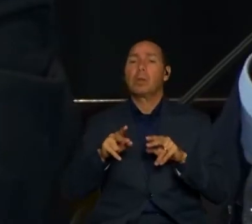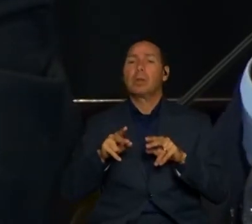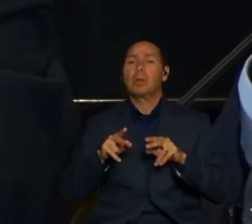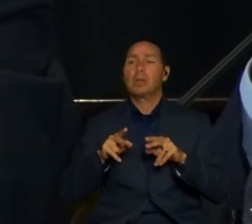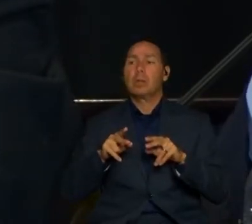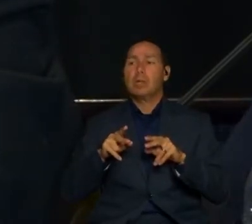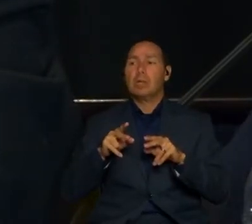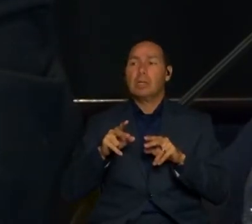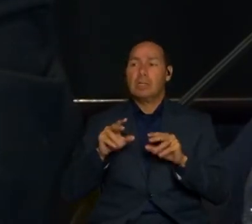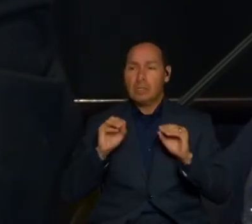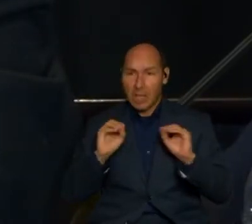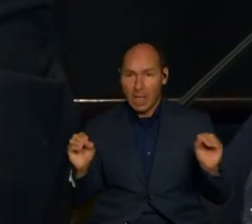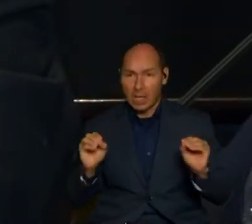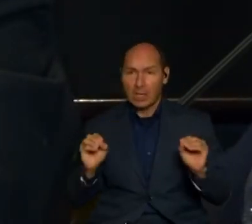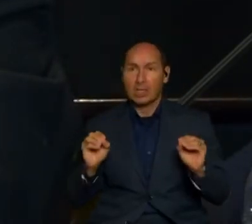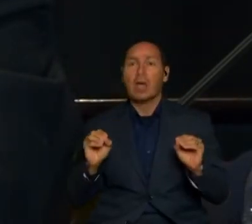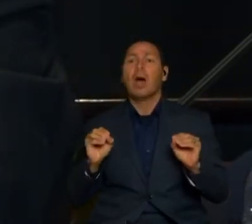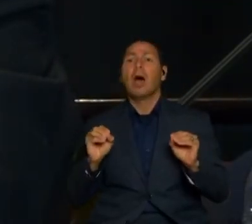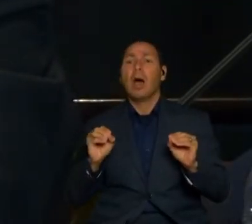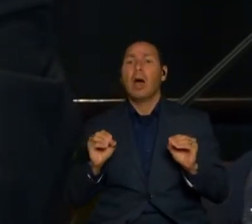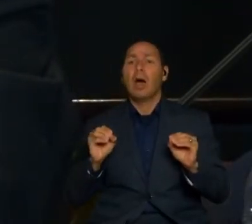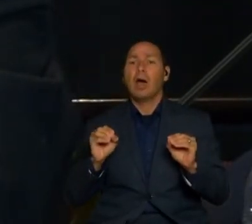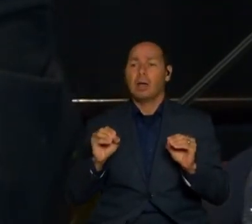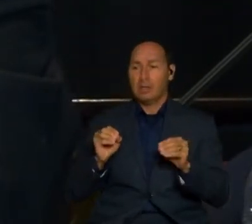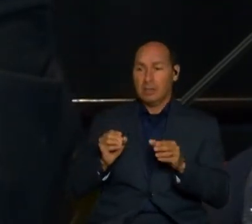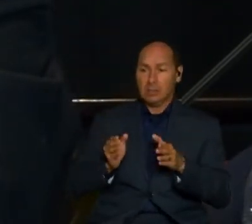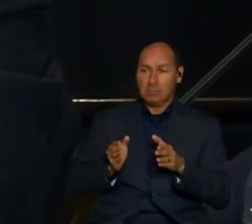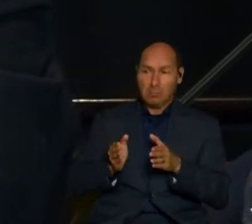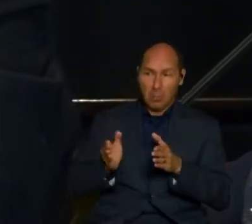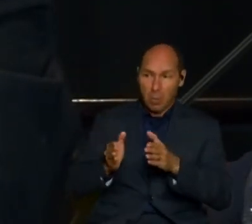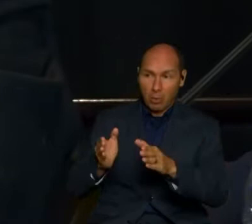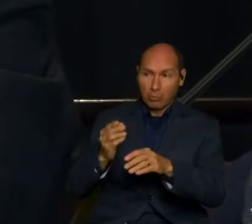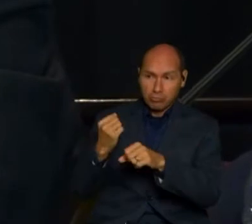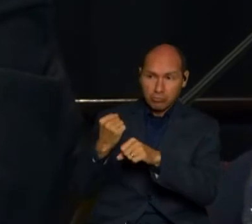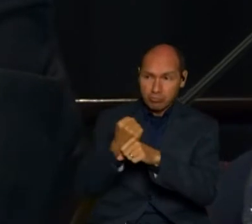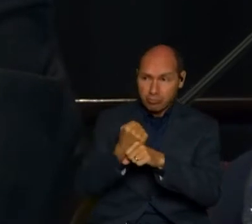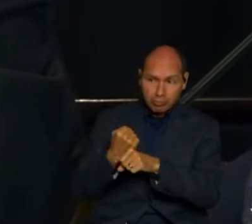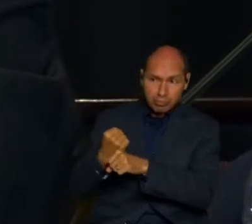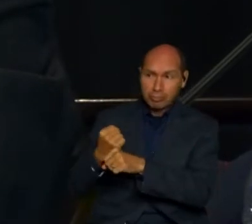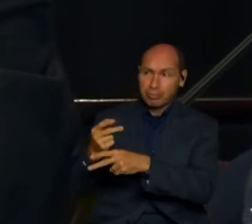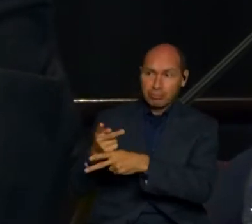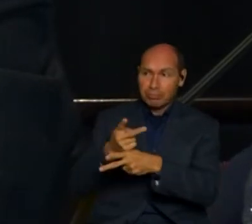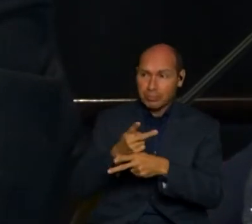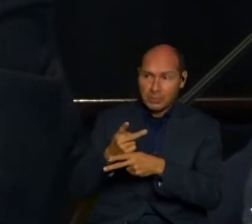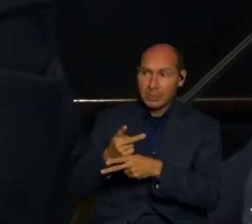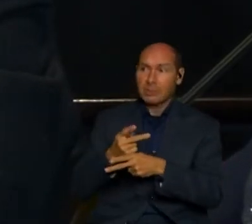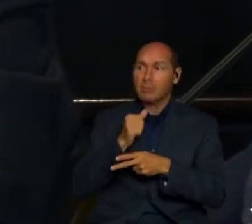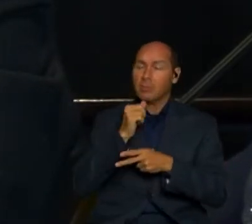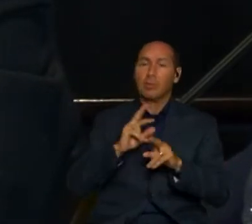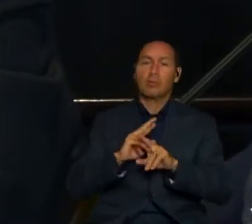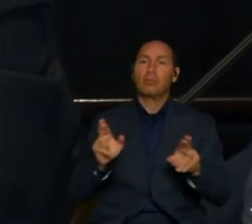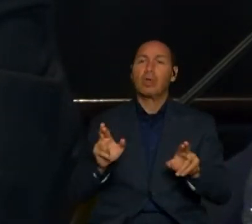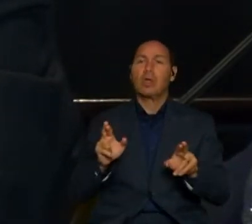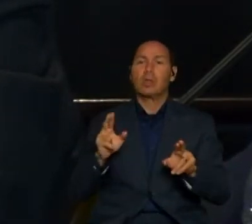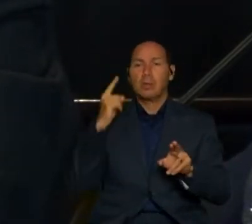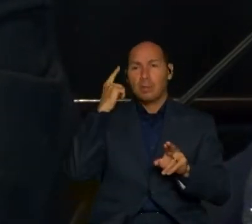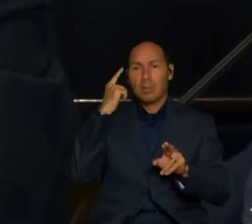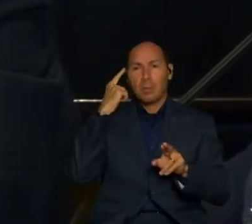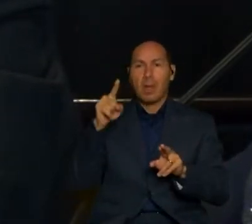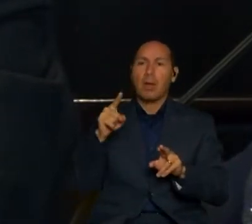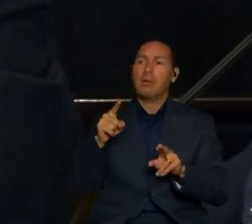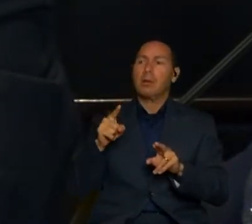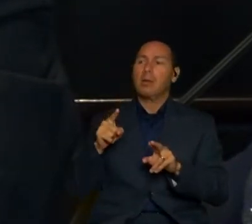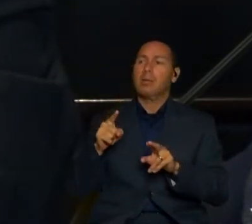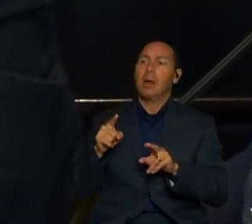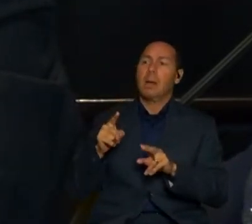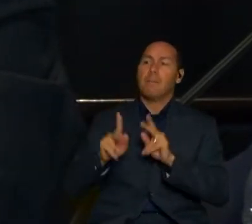the needs of our economy and our people. Therefore, we look forward to work with the